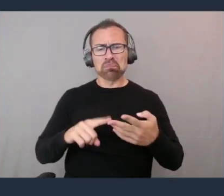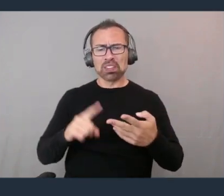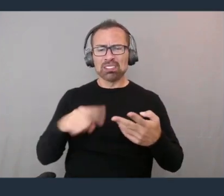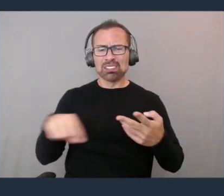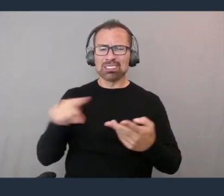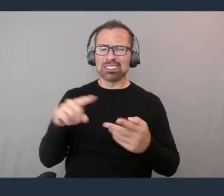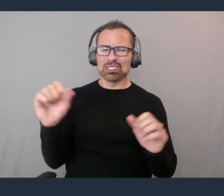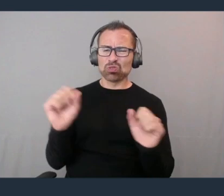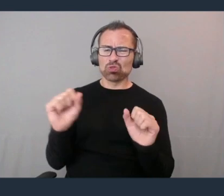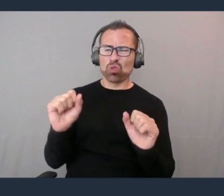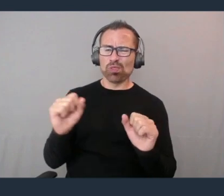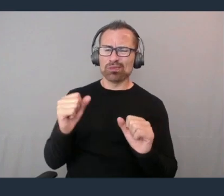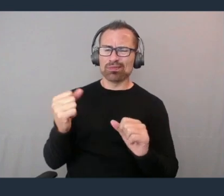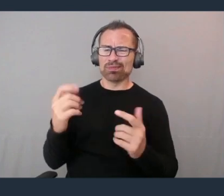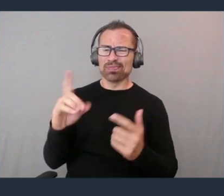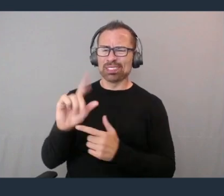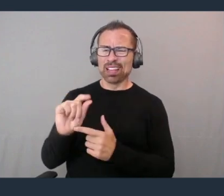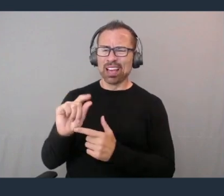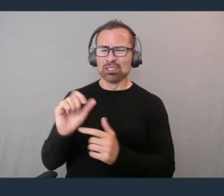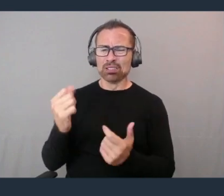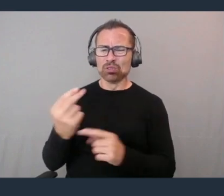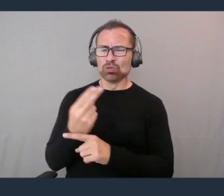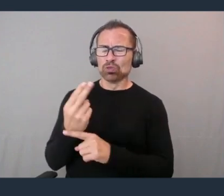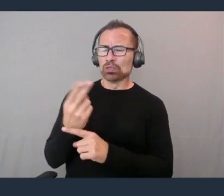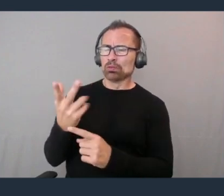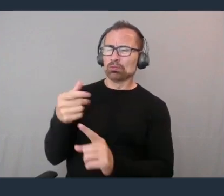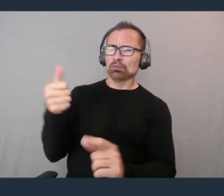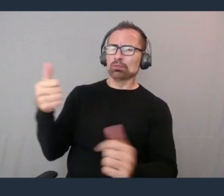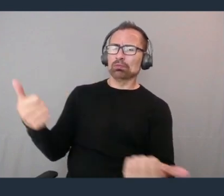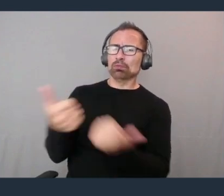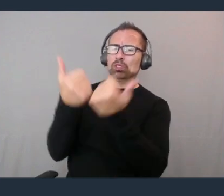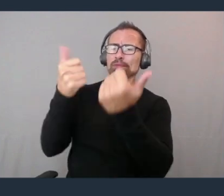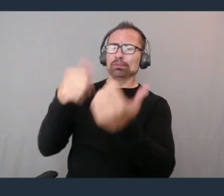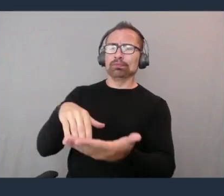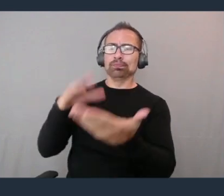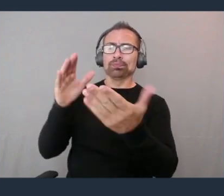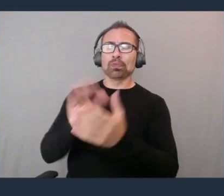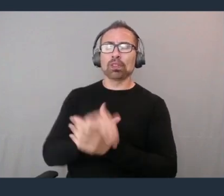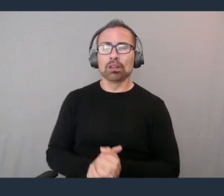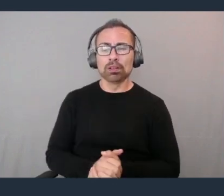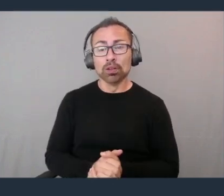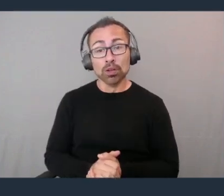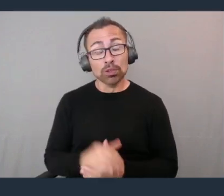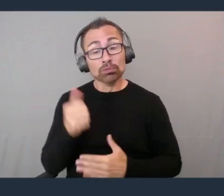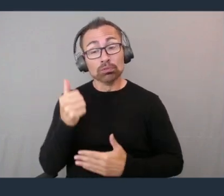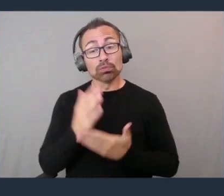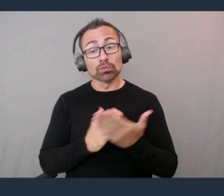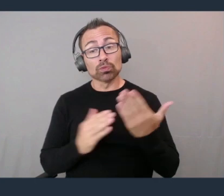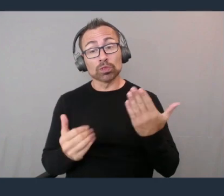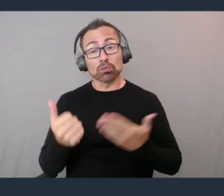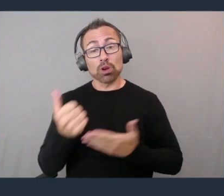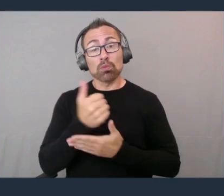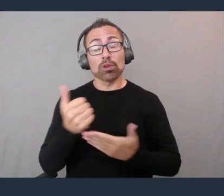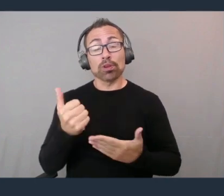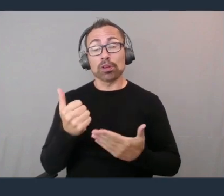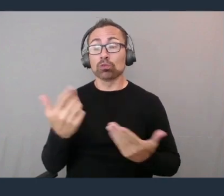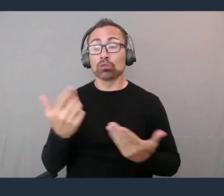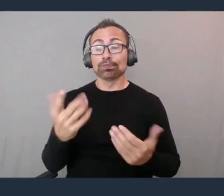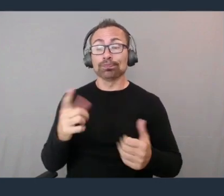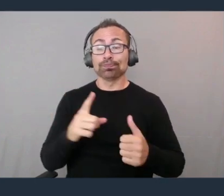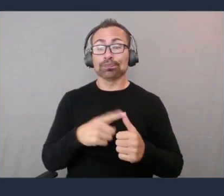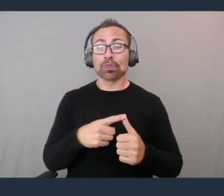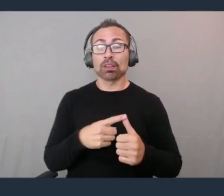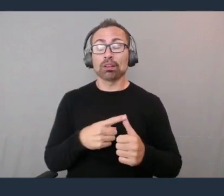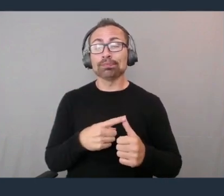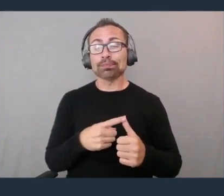work? There are two primary challenges that our customers face when managing cold data. The first question that